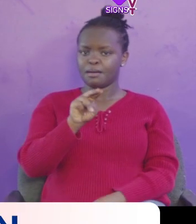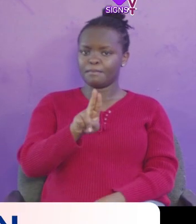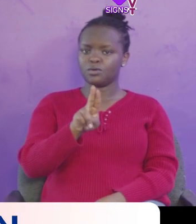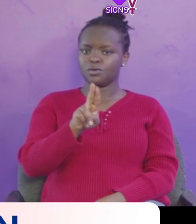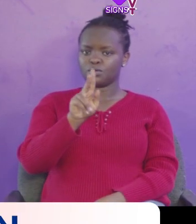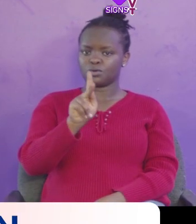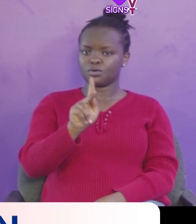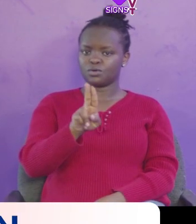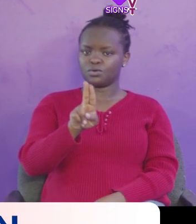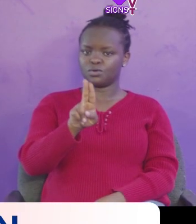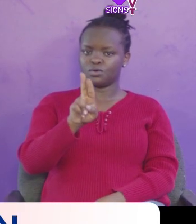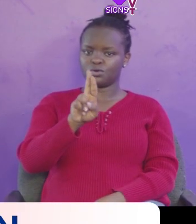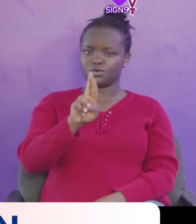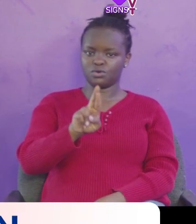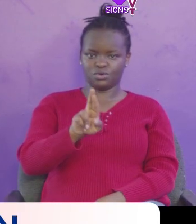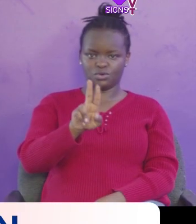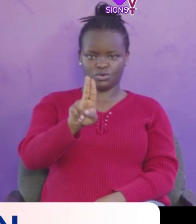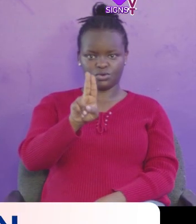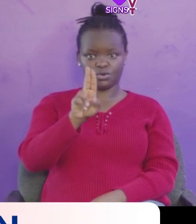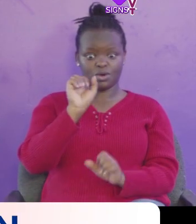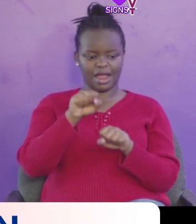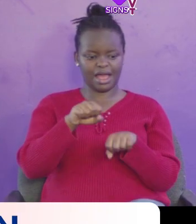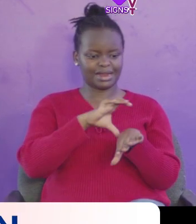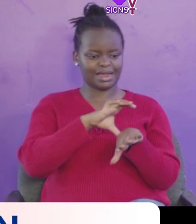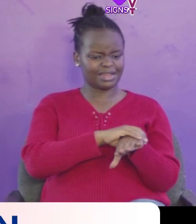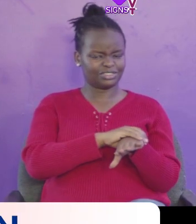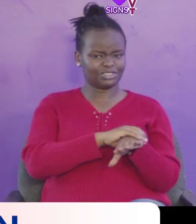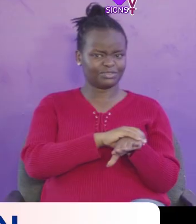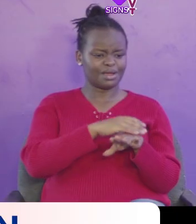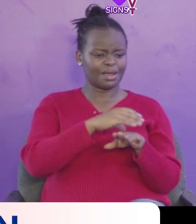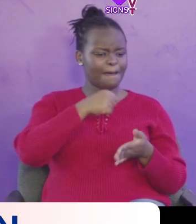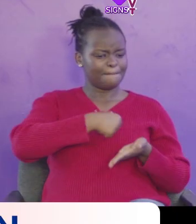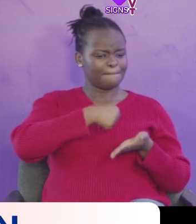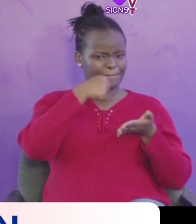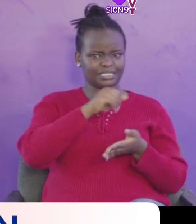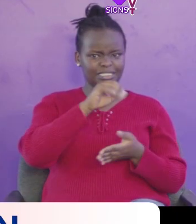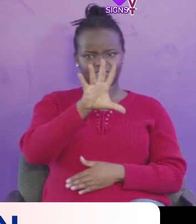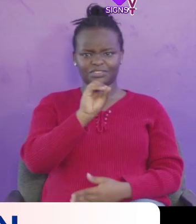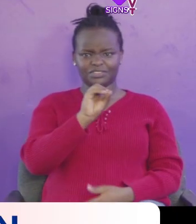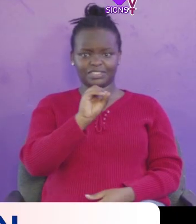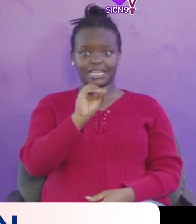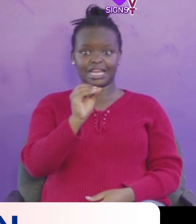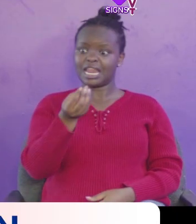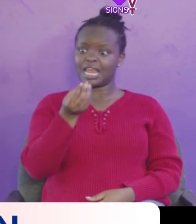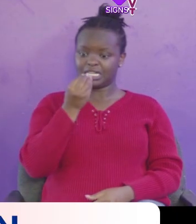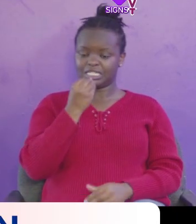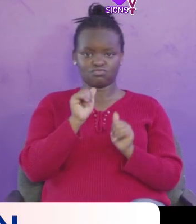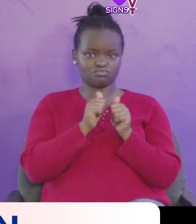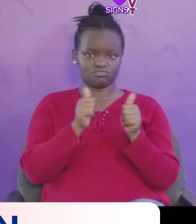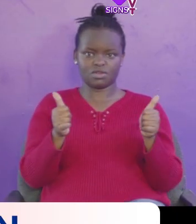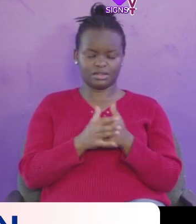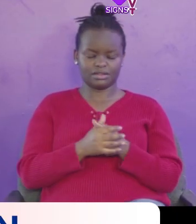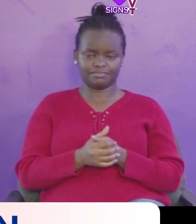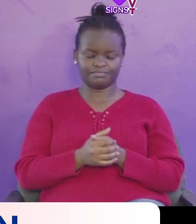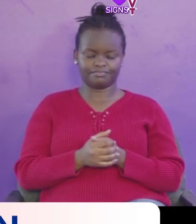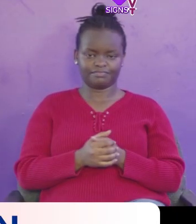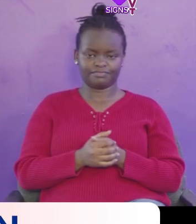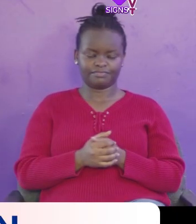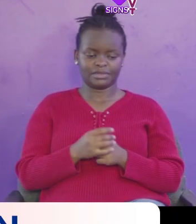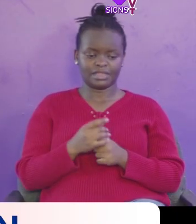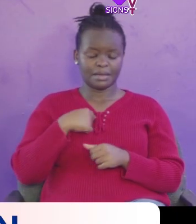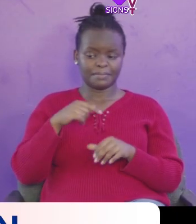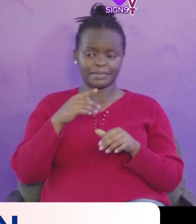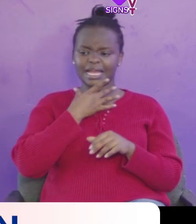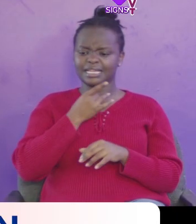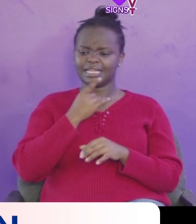get a tomato for 1 shilling. Yeah. Where you can budget with your 50 shillings na ukule. I like coming to church